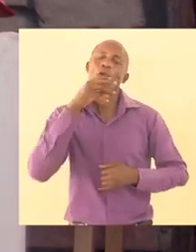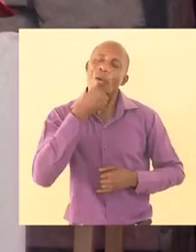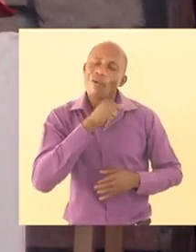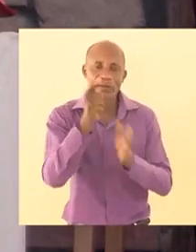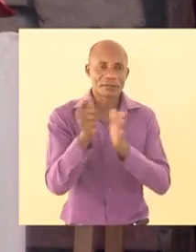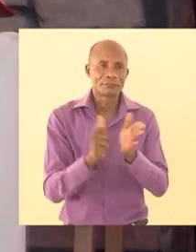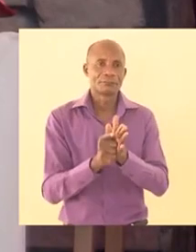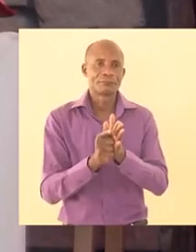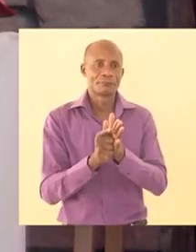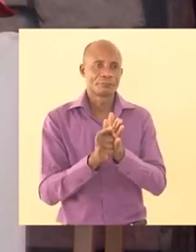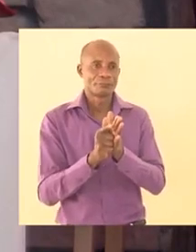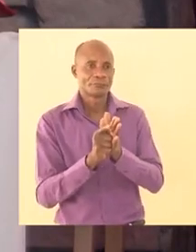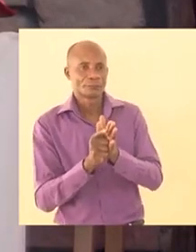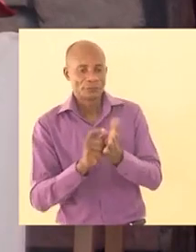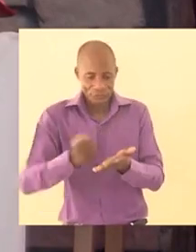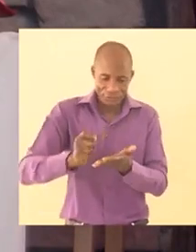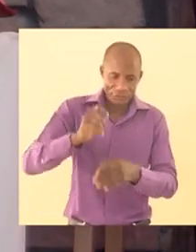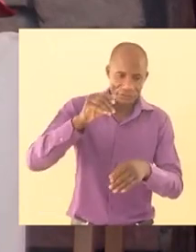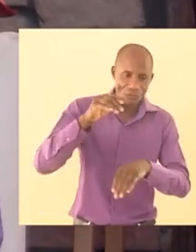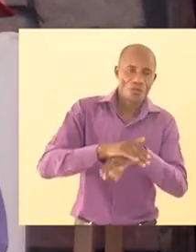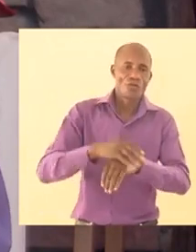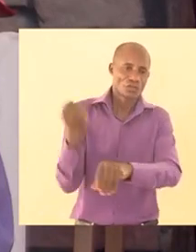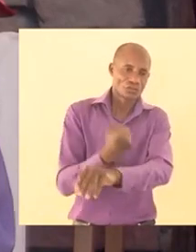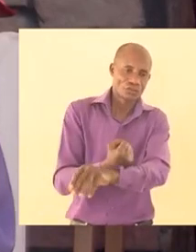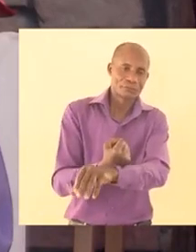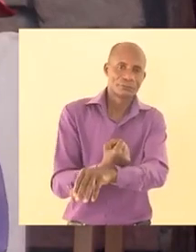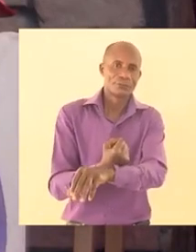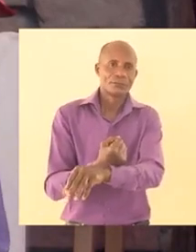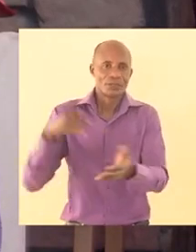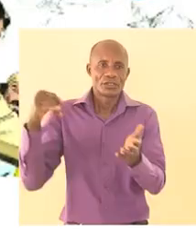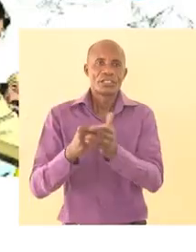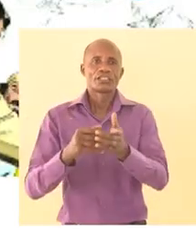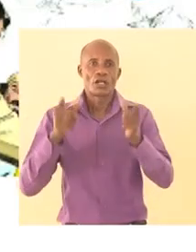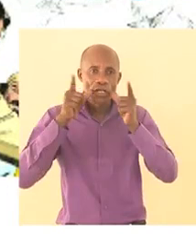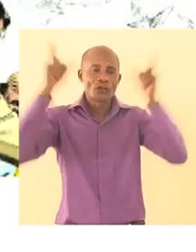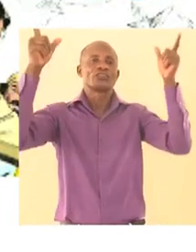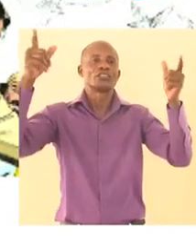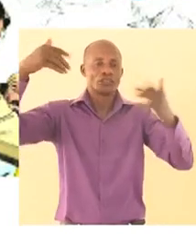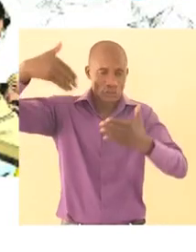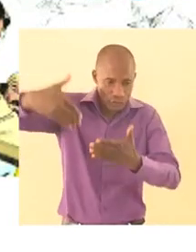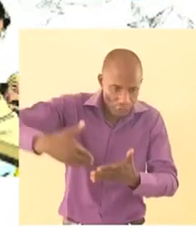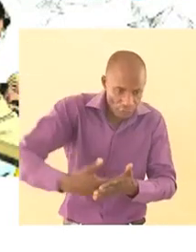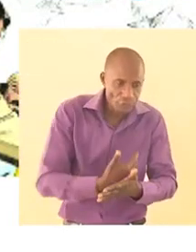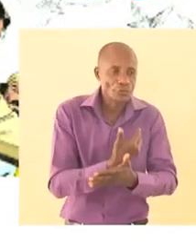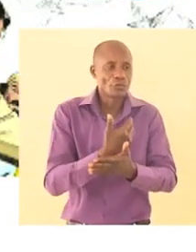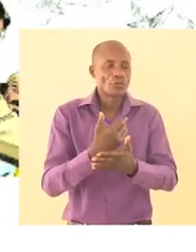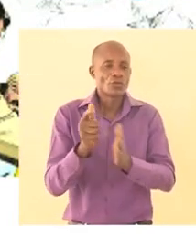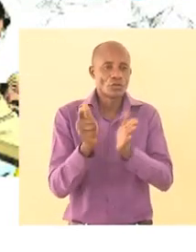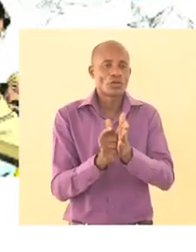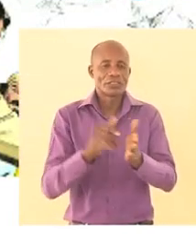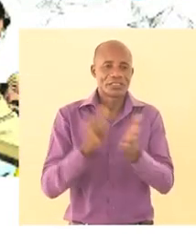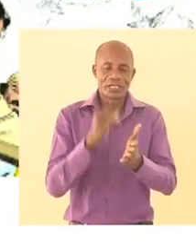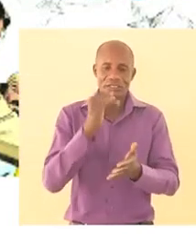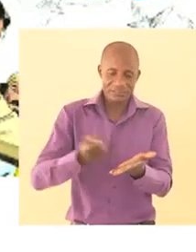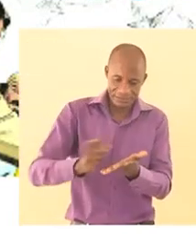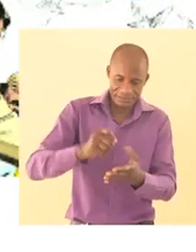law written on tablets of stone. It inaugurates a new covenant that is written where? In the body and